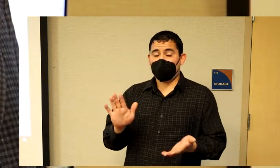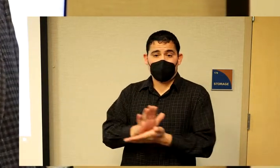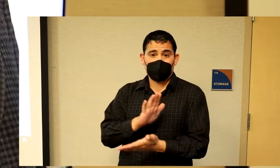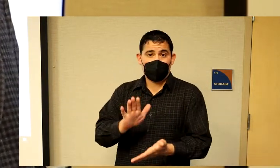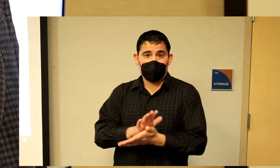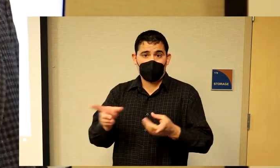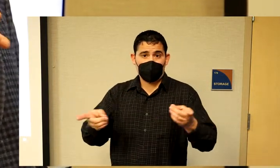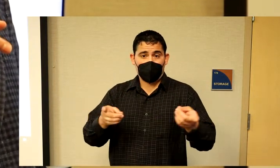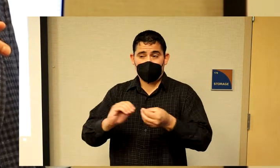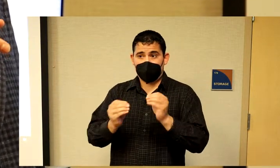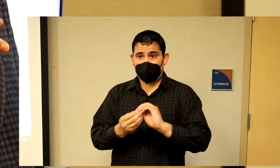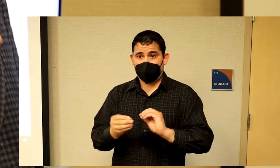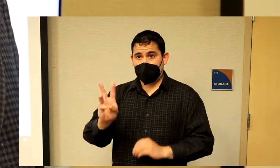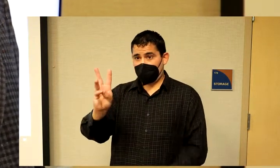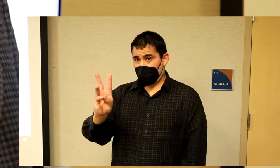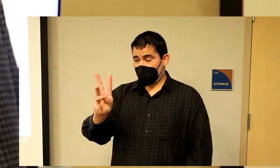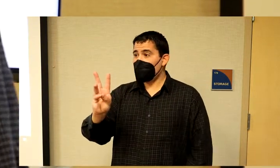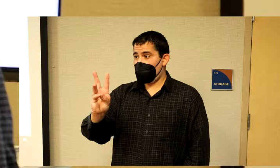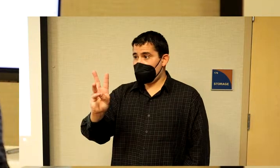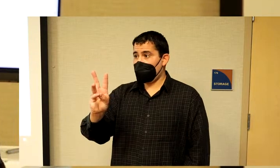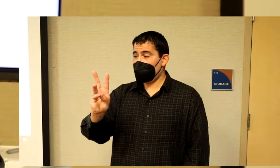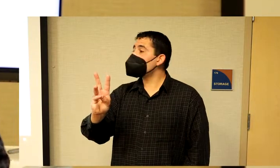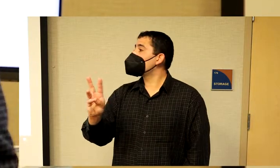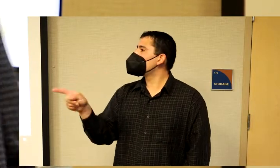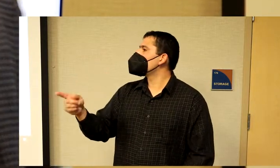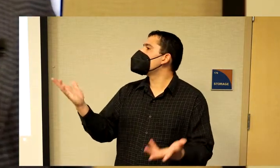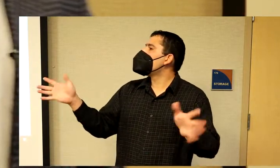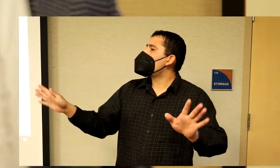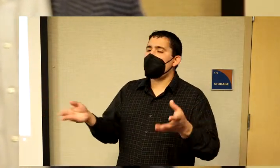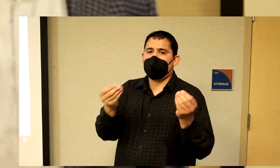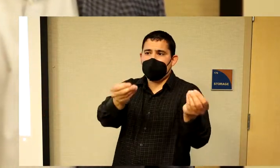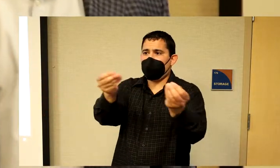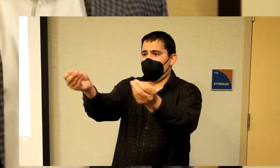Eddie, what's that? Yeah, we have it. They have it? Okay. So